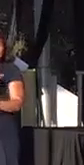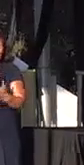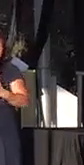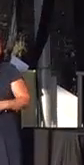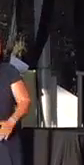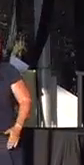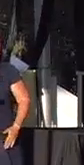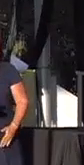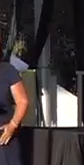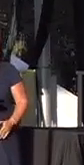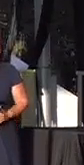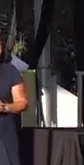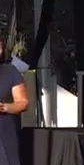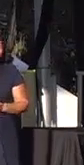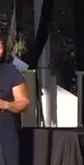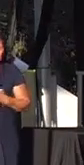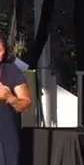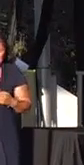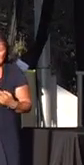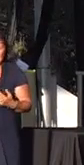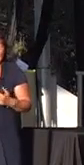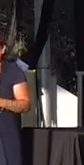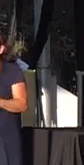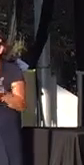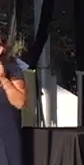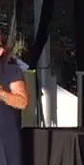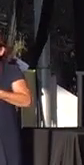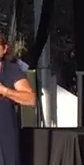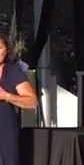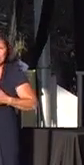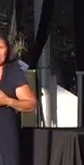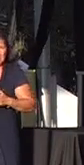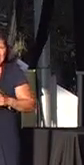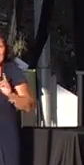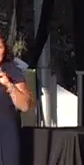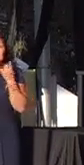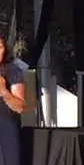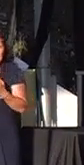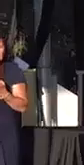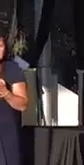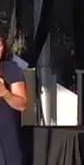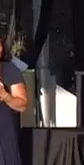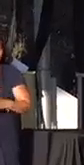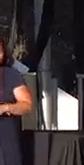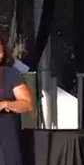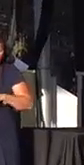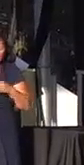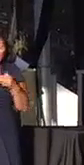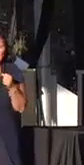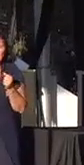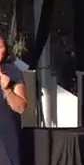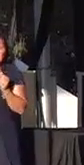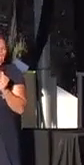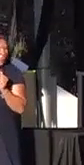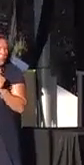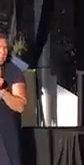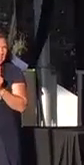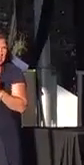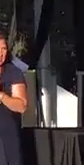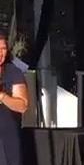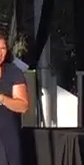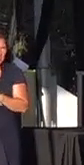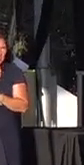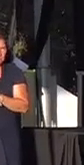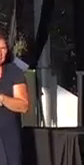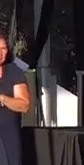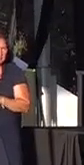tomorrow, when Nan and others join me in the Carr contingent, and we stand with Governor Newsom and Assemblymember Atkins, and